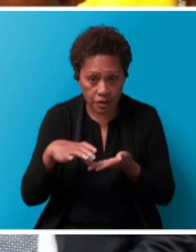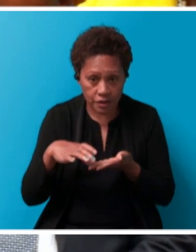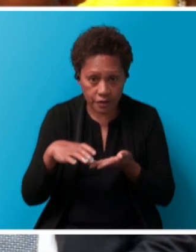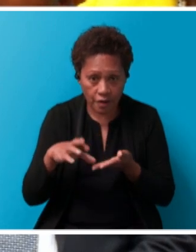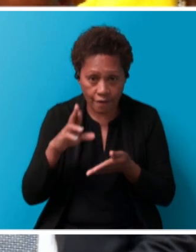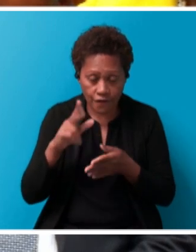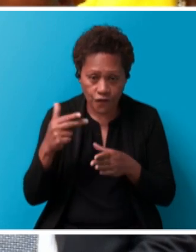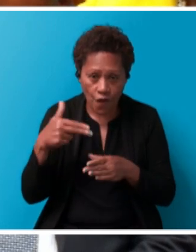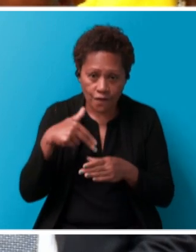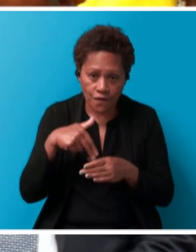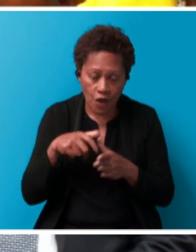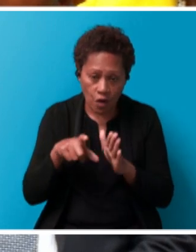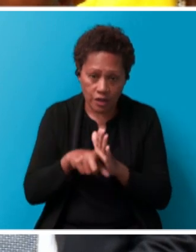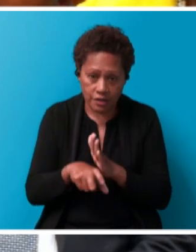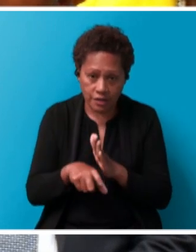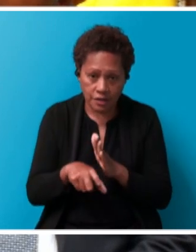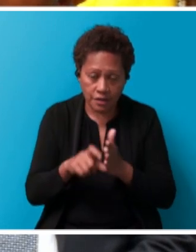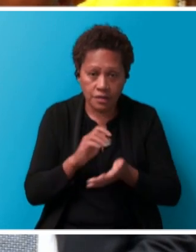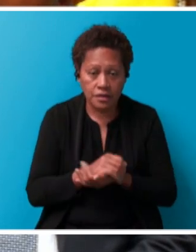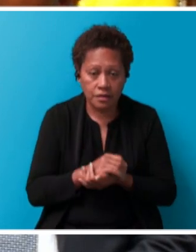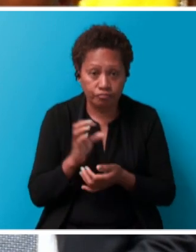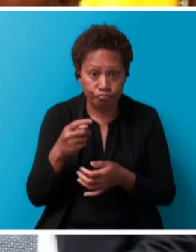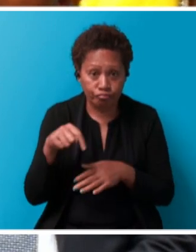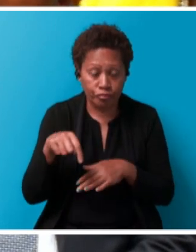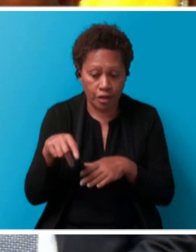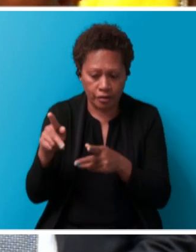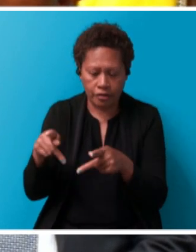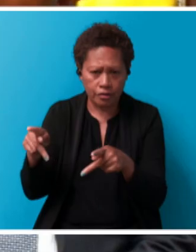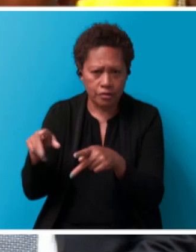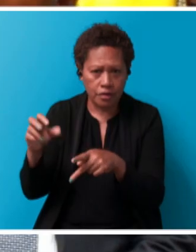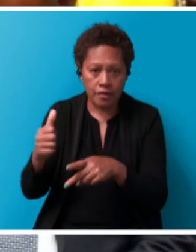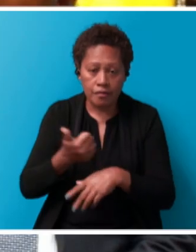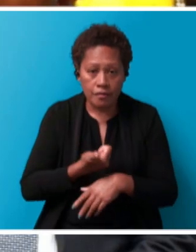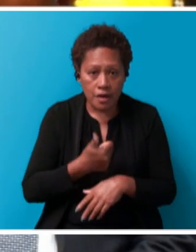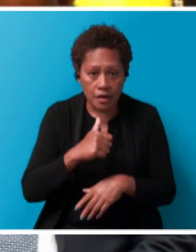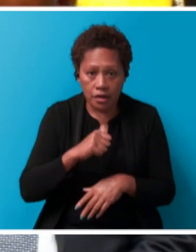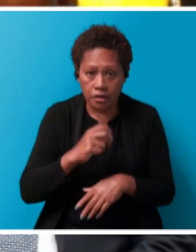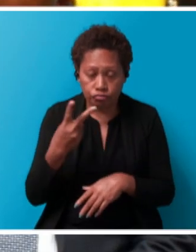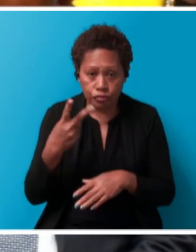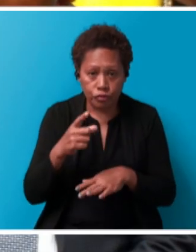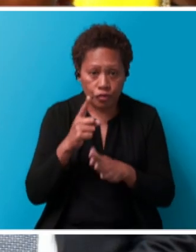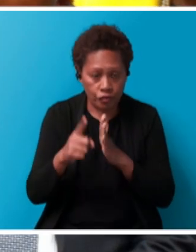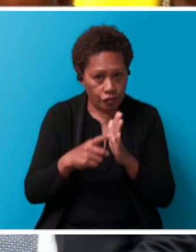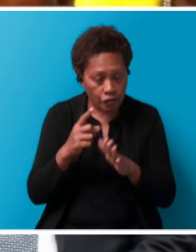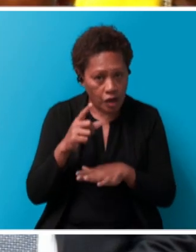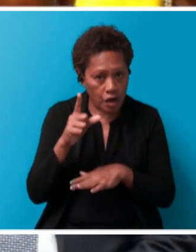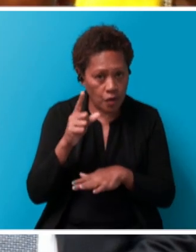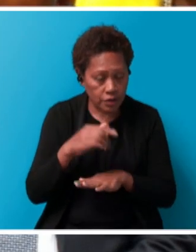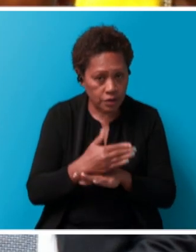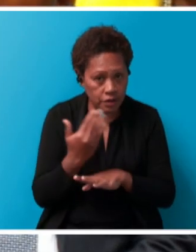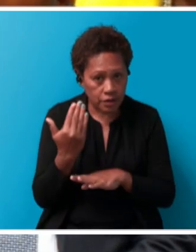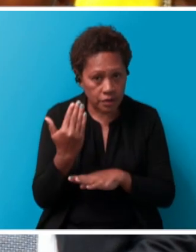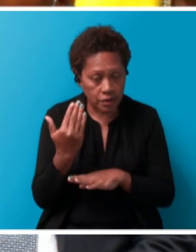costs. Additionally, the stations have limited operational hours of only 12 hours per day. At the COP28